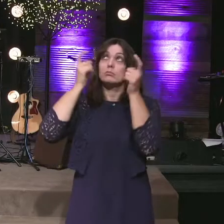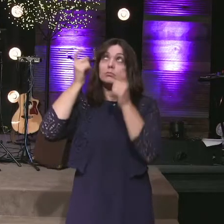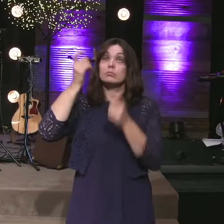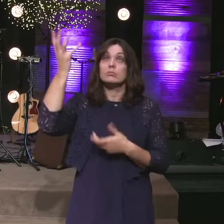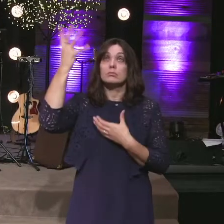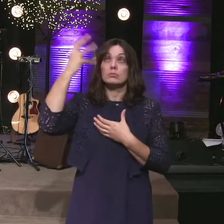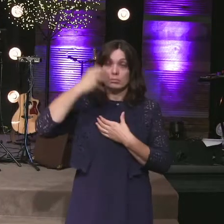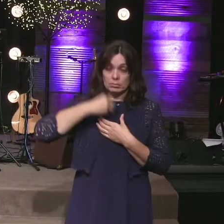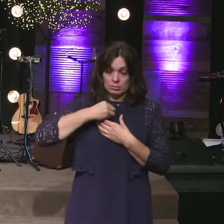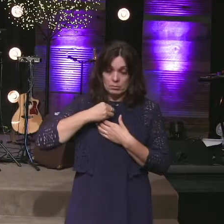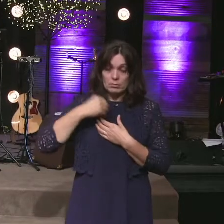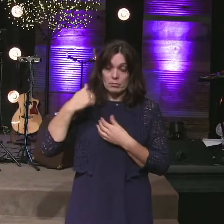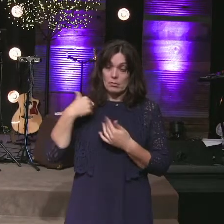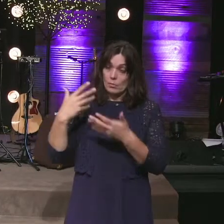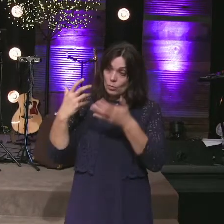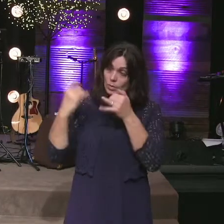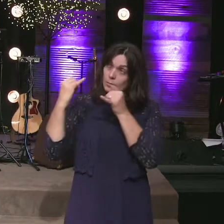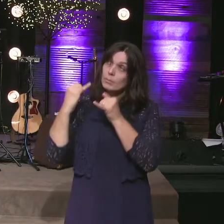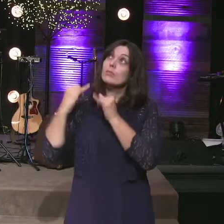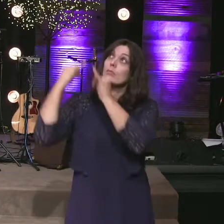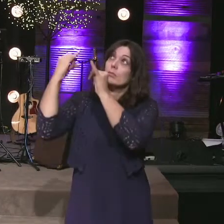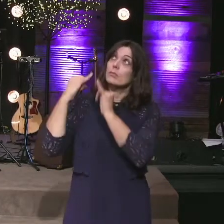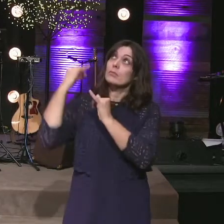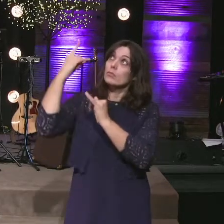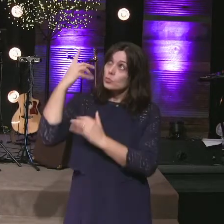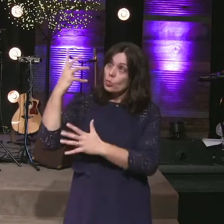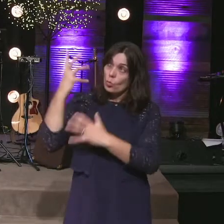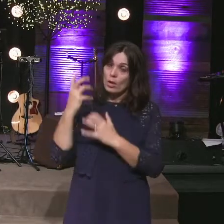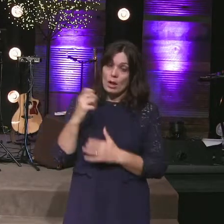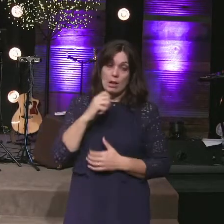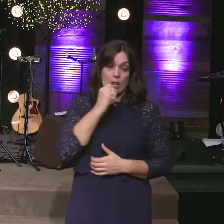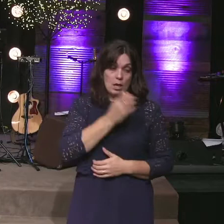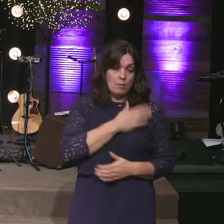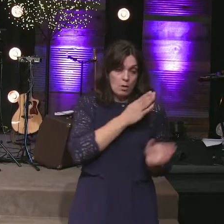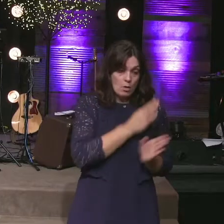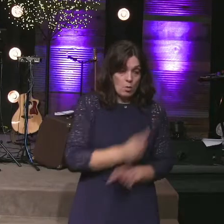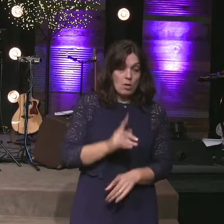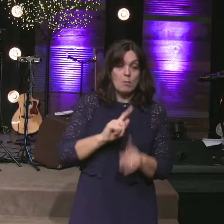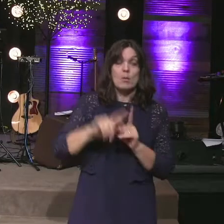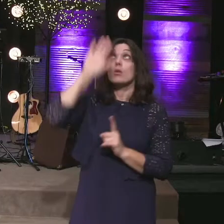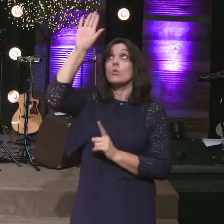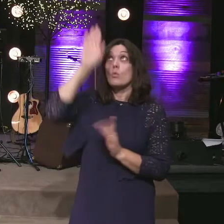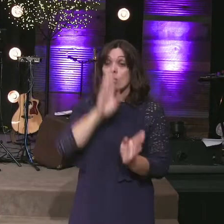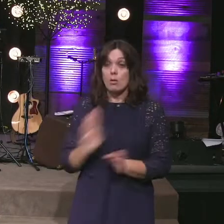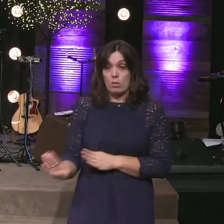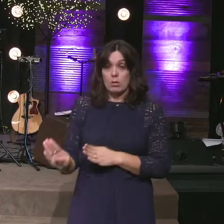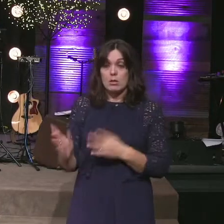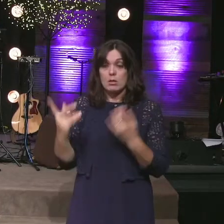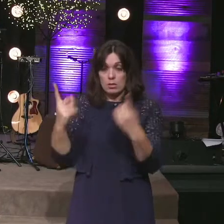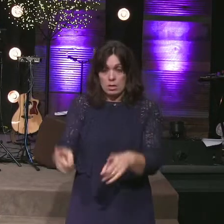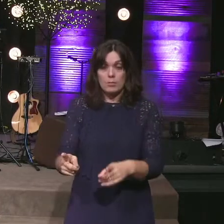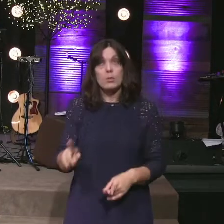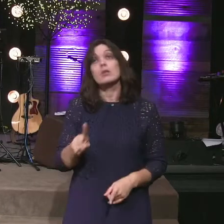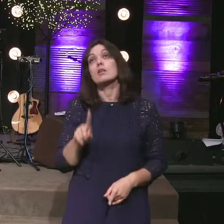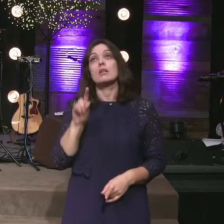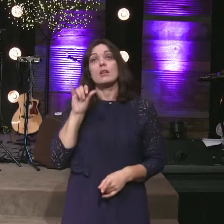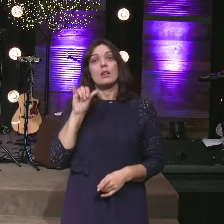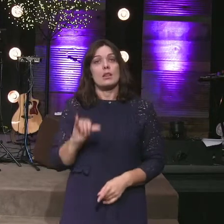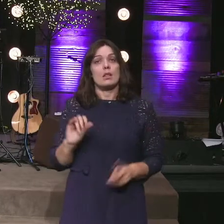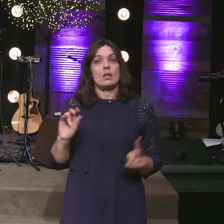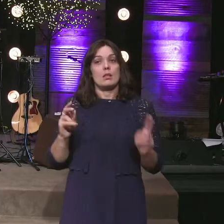I want what you want. Not my will, but your will be done. That's called dying to